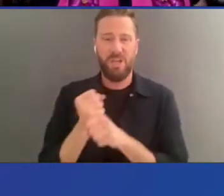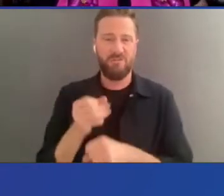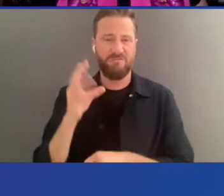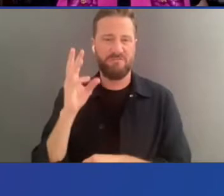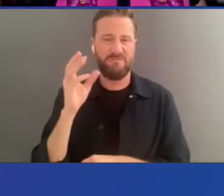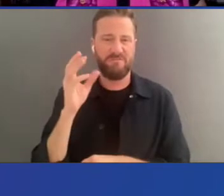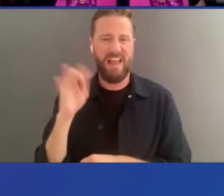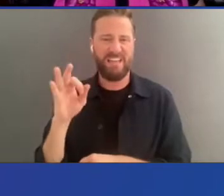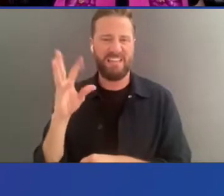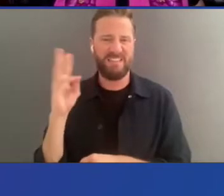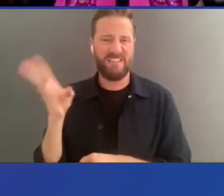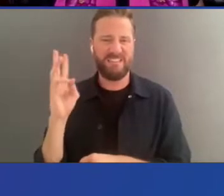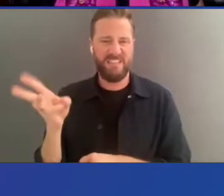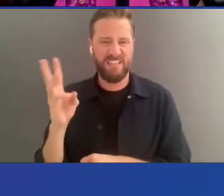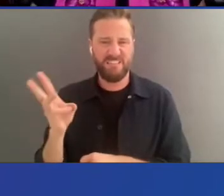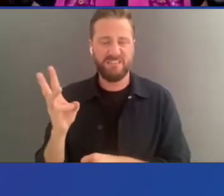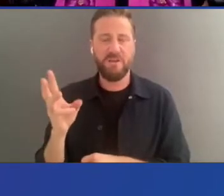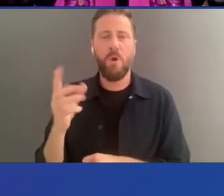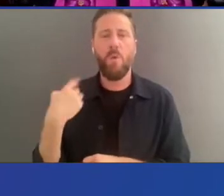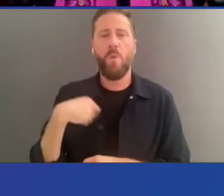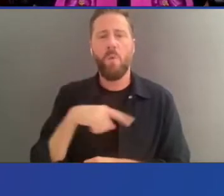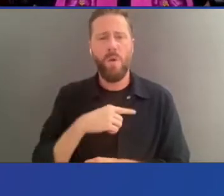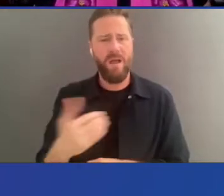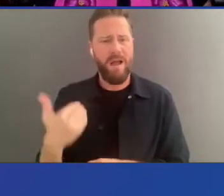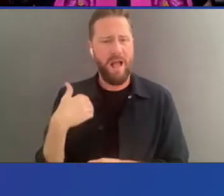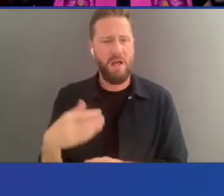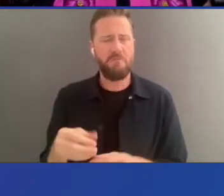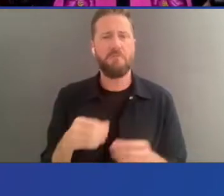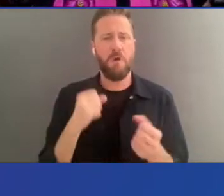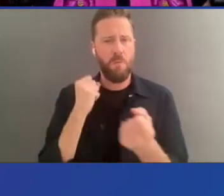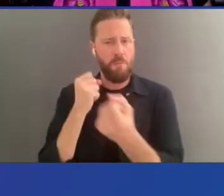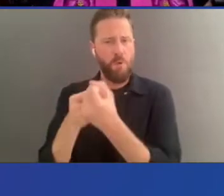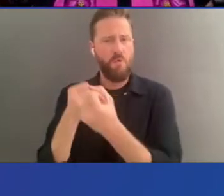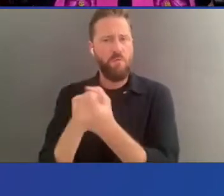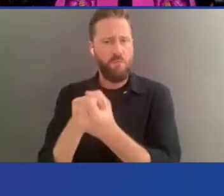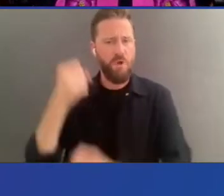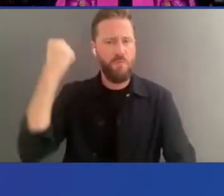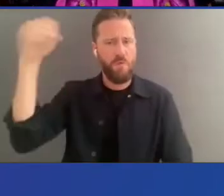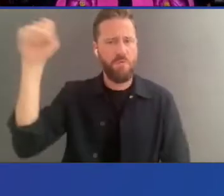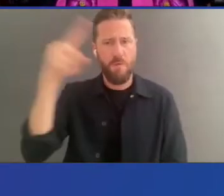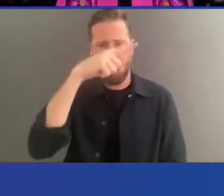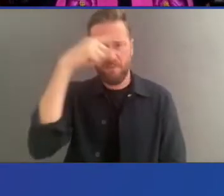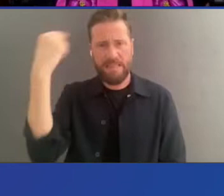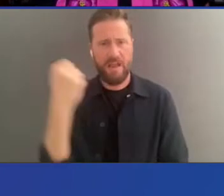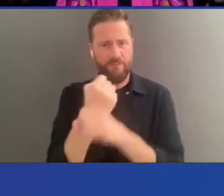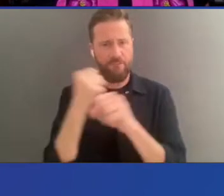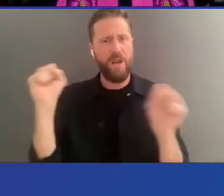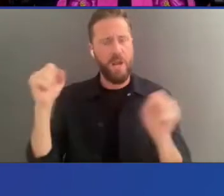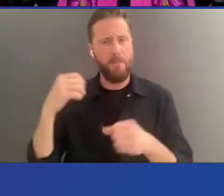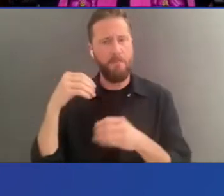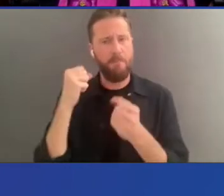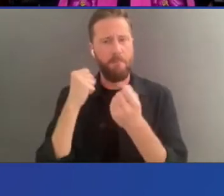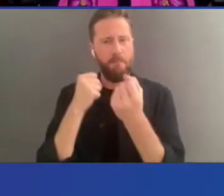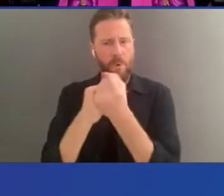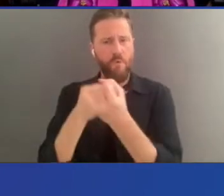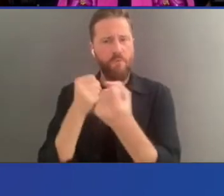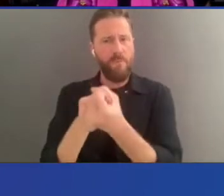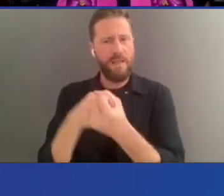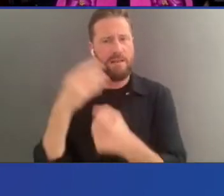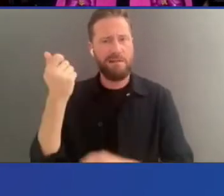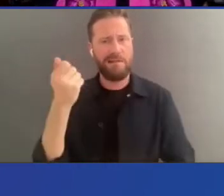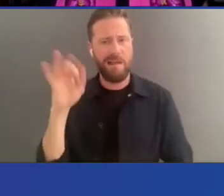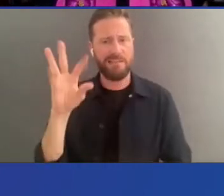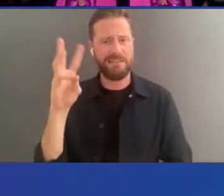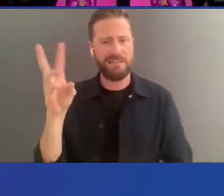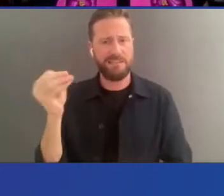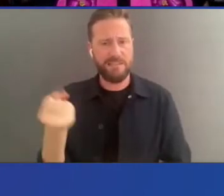60s, we had a movement, the Black Freedom Movement of the 1960s. And